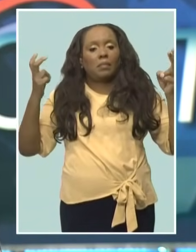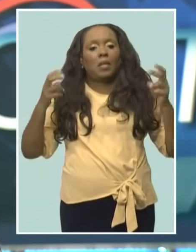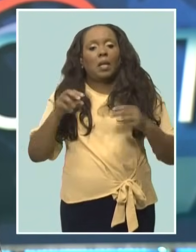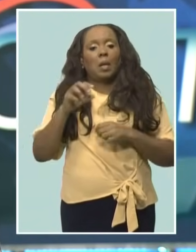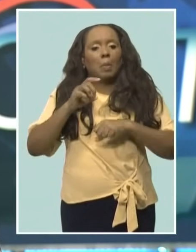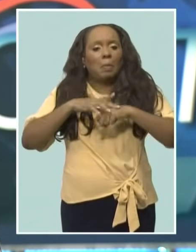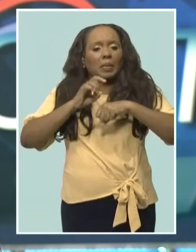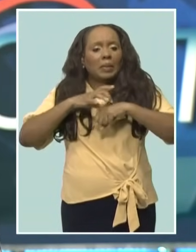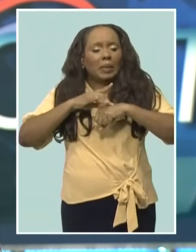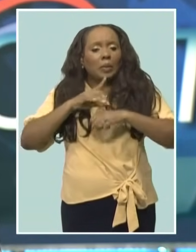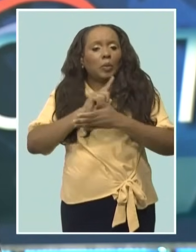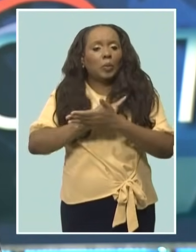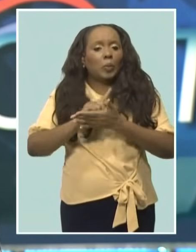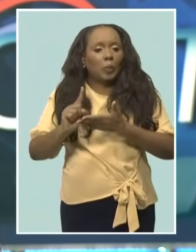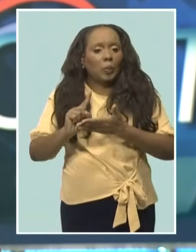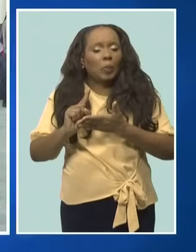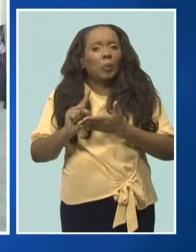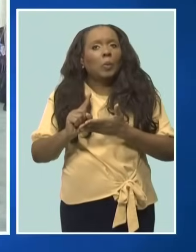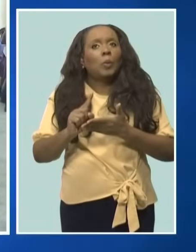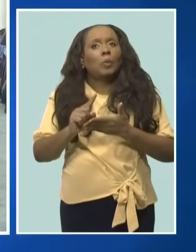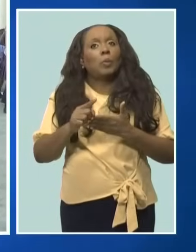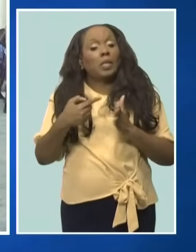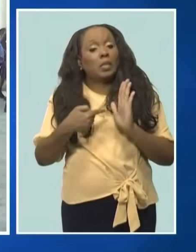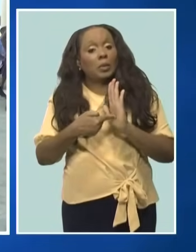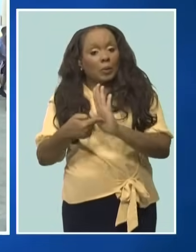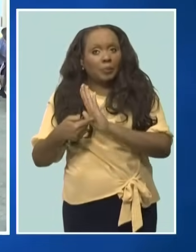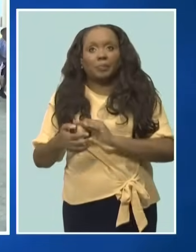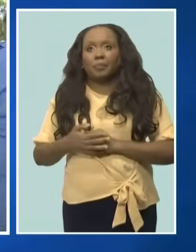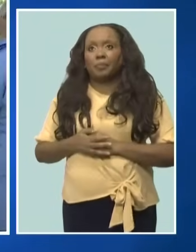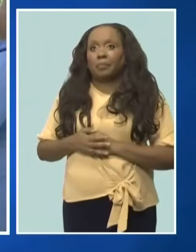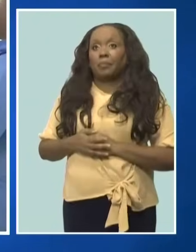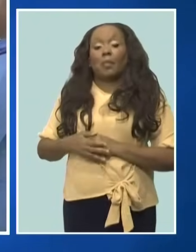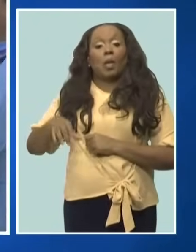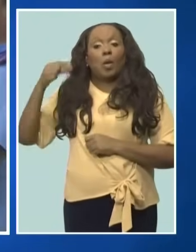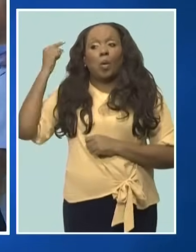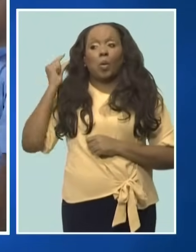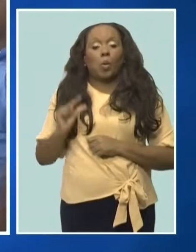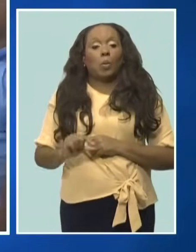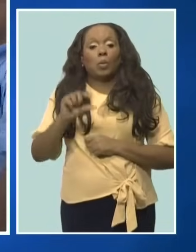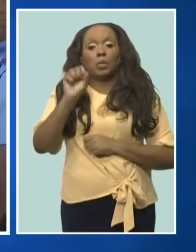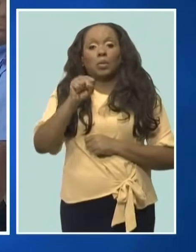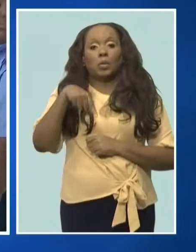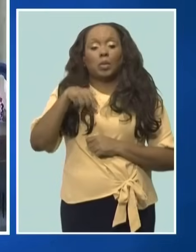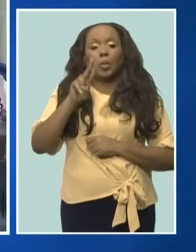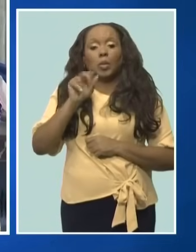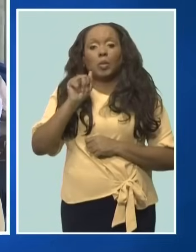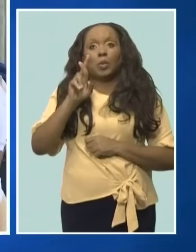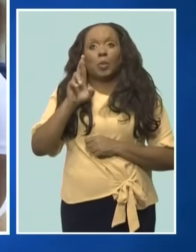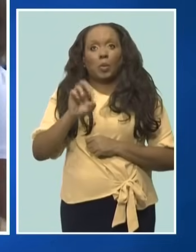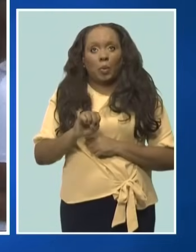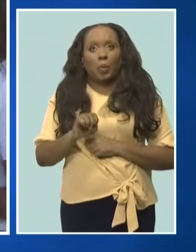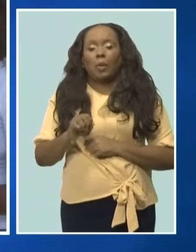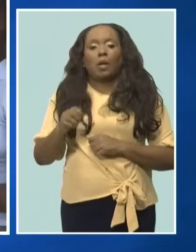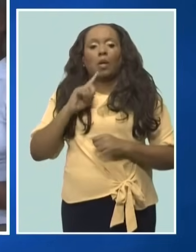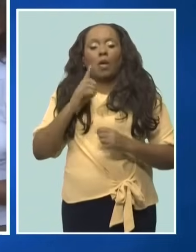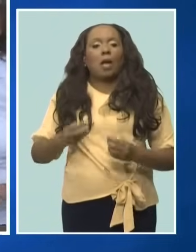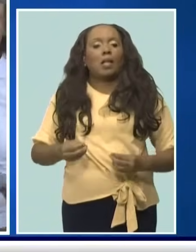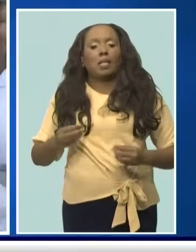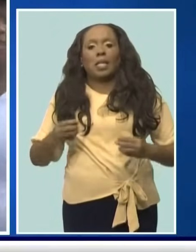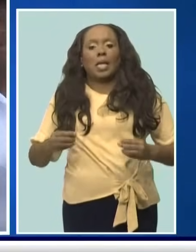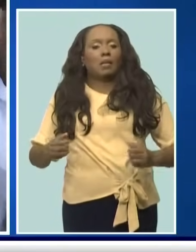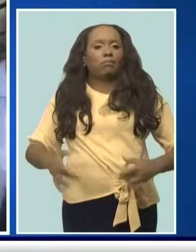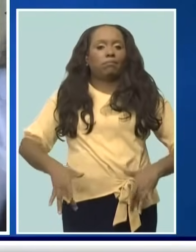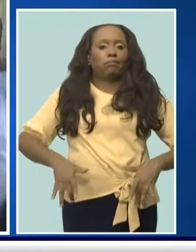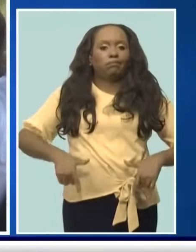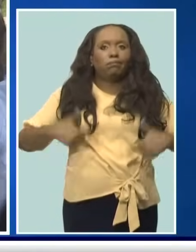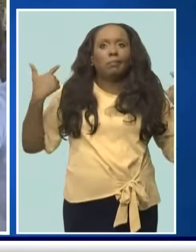files this report. Golden Square Freedom Park came alive today as students and the general public were educated